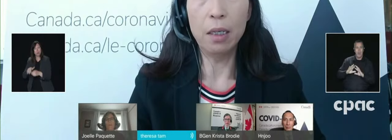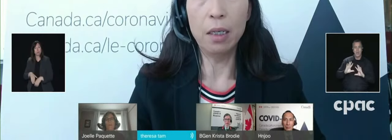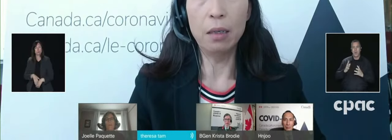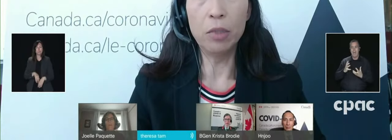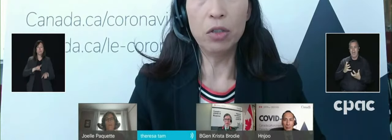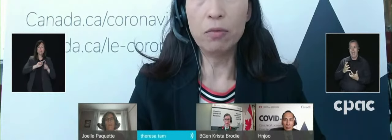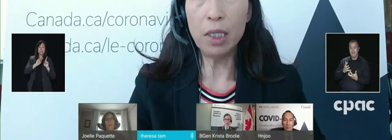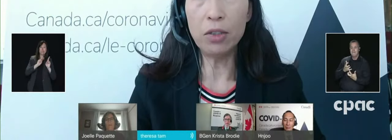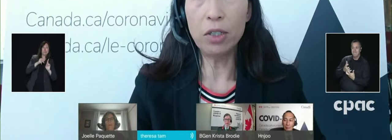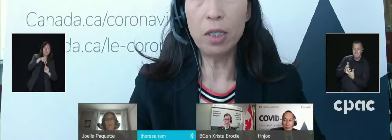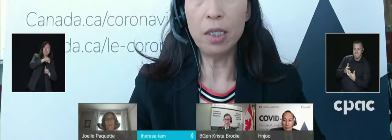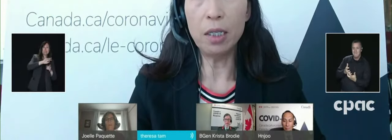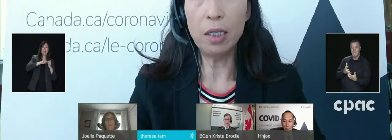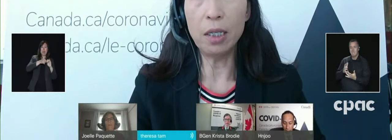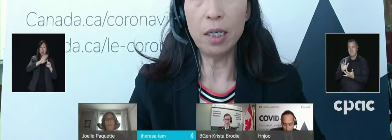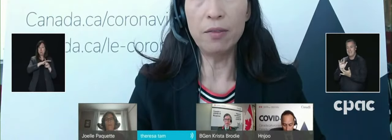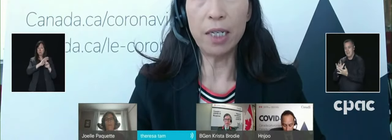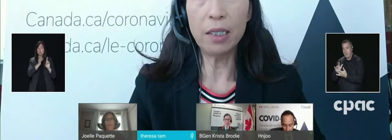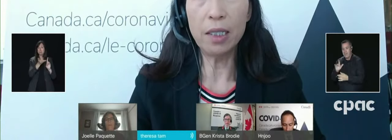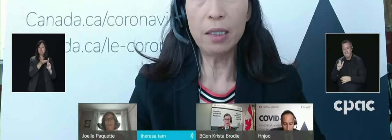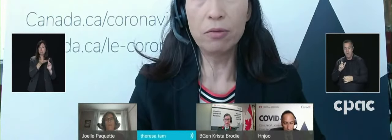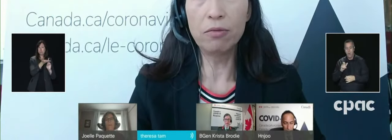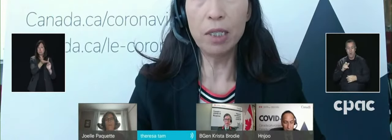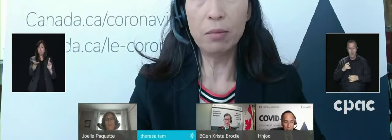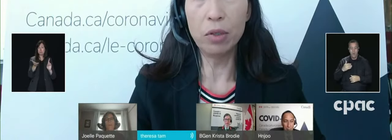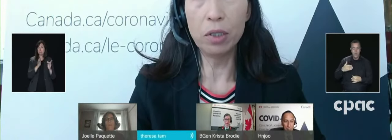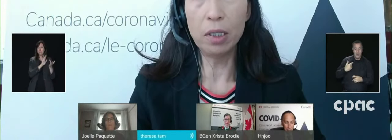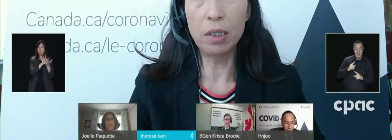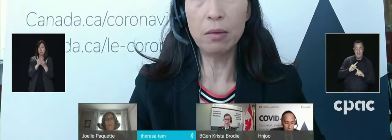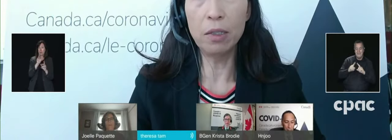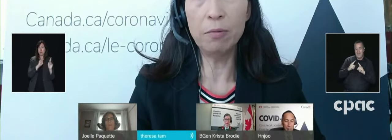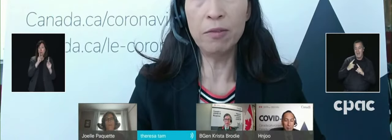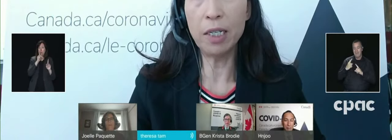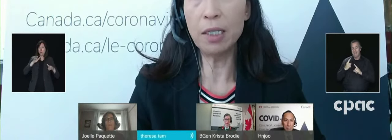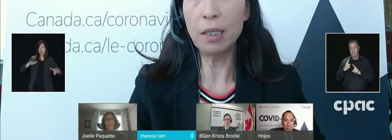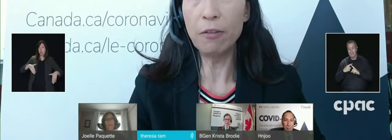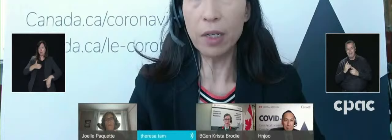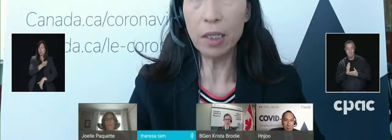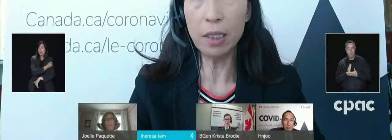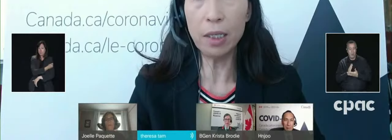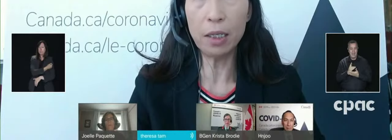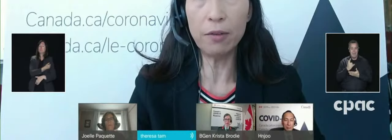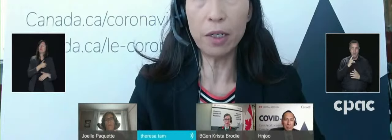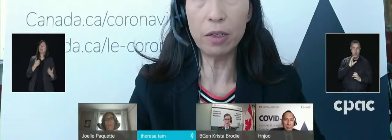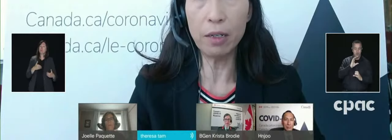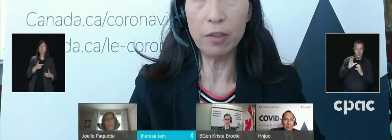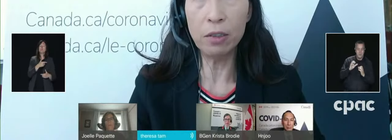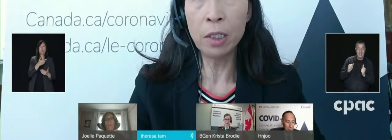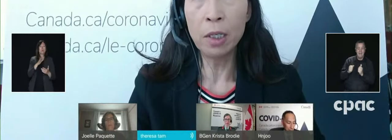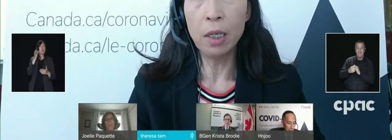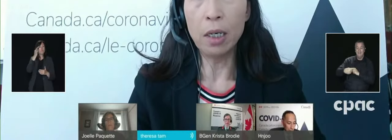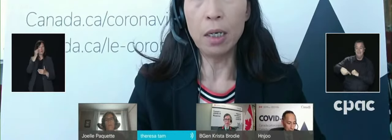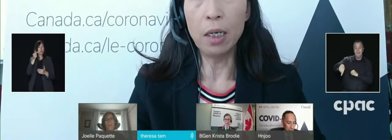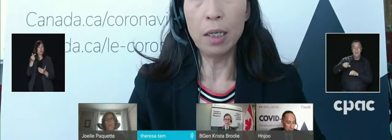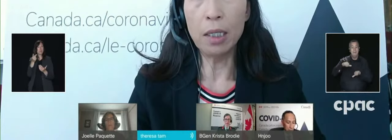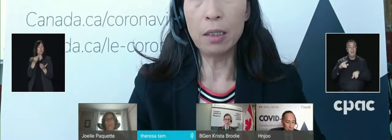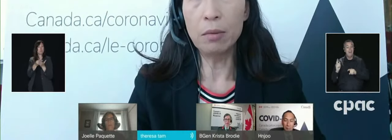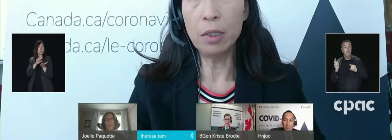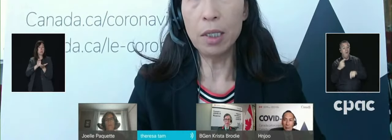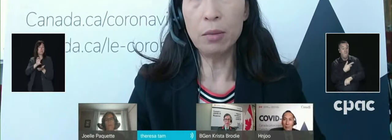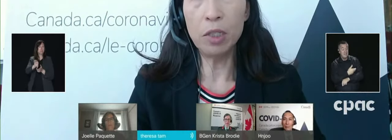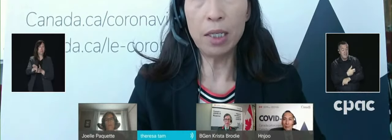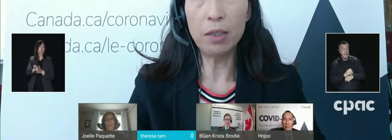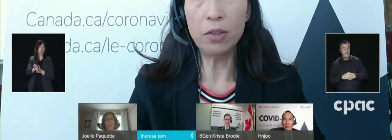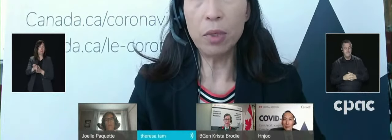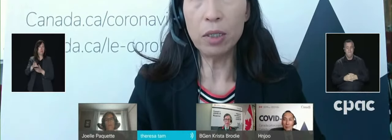techniques to reach the unvaccinated is really important. So we've provided some funding at the federal level in